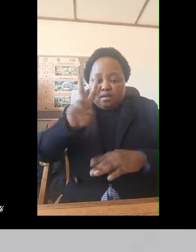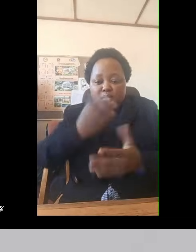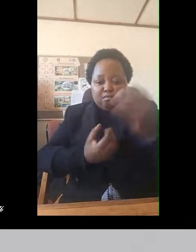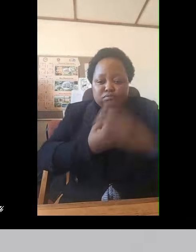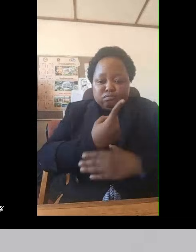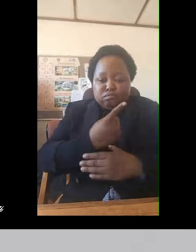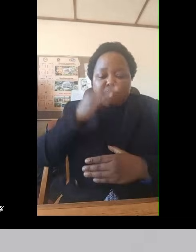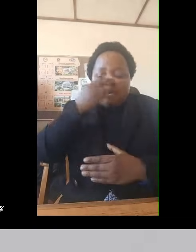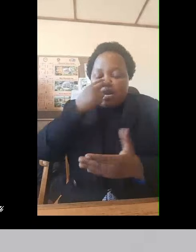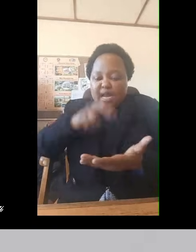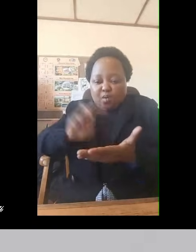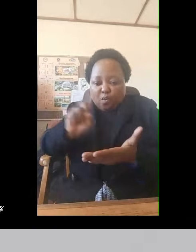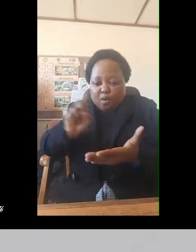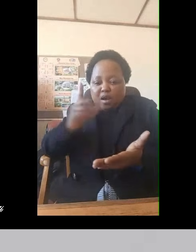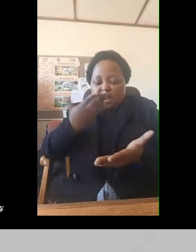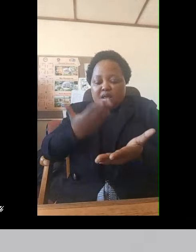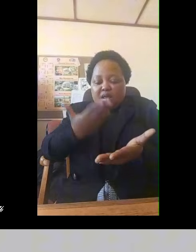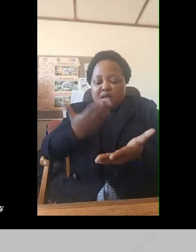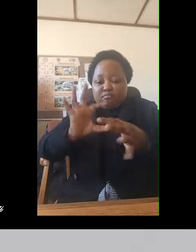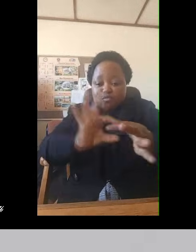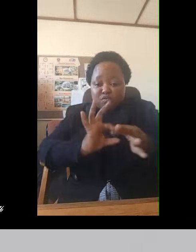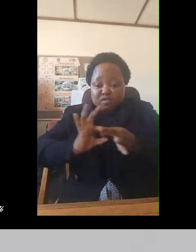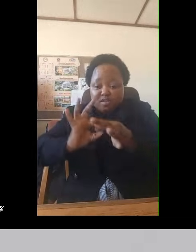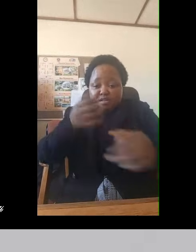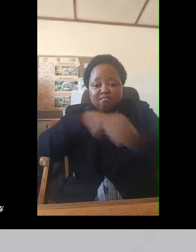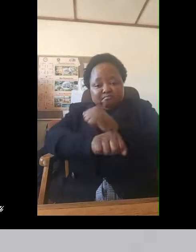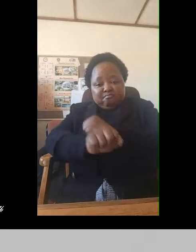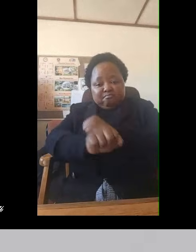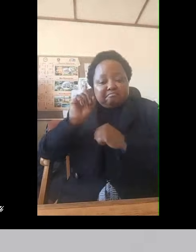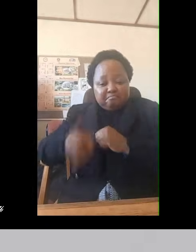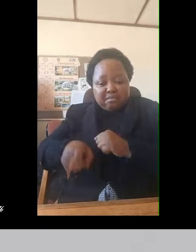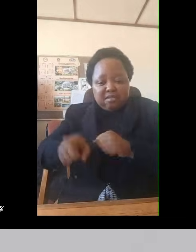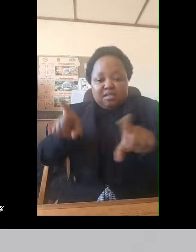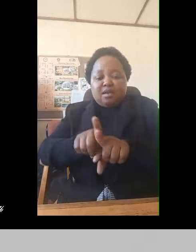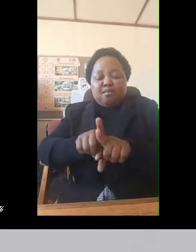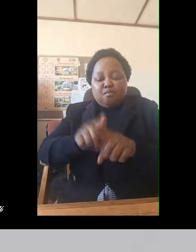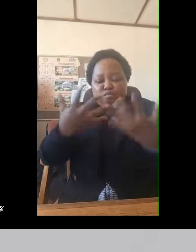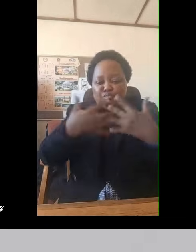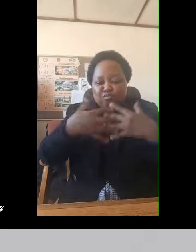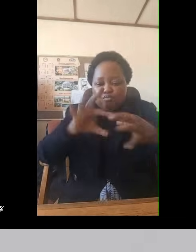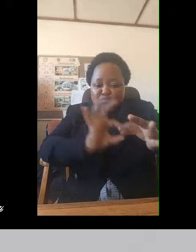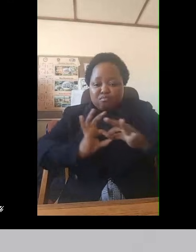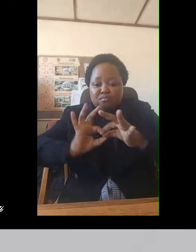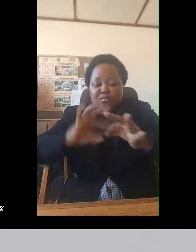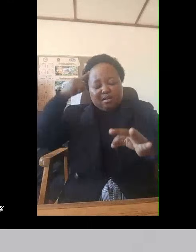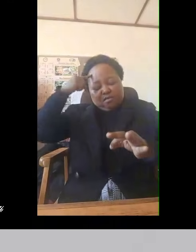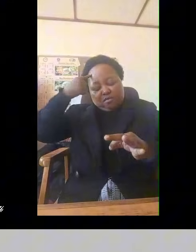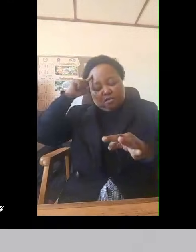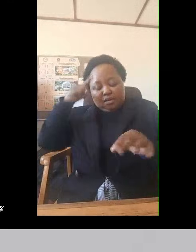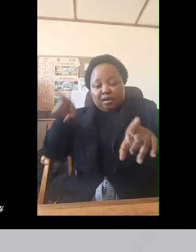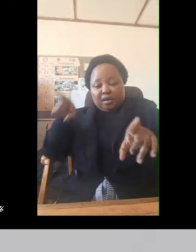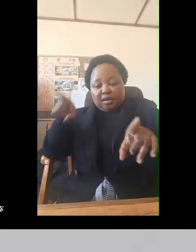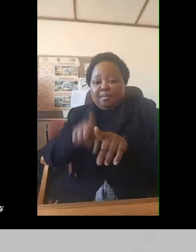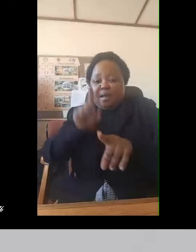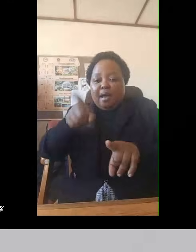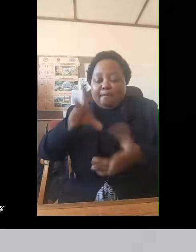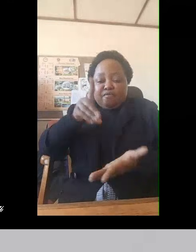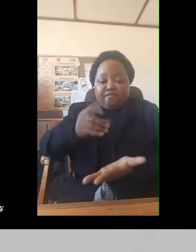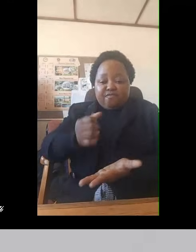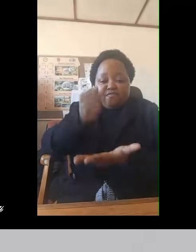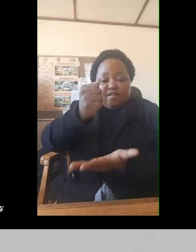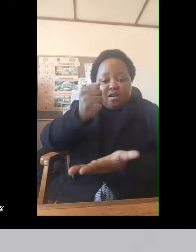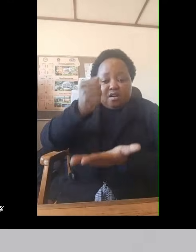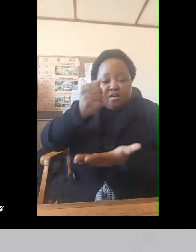coordinated action, coordinated thoughts, coordinated funding,